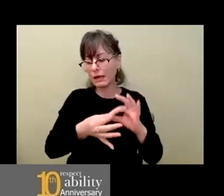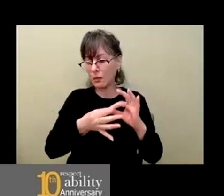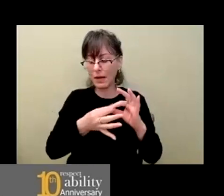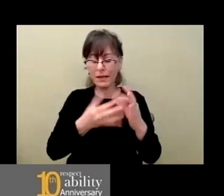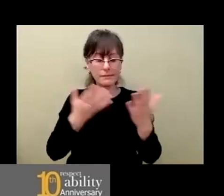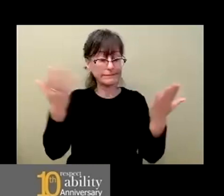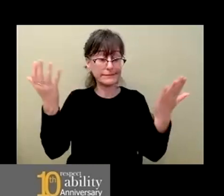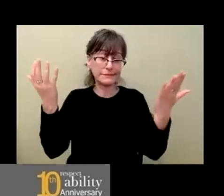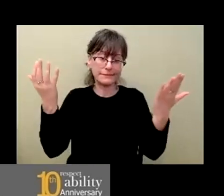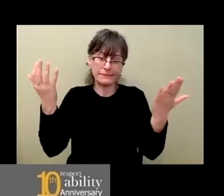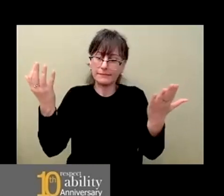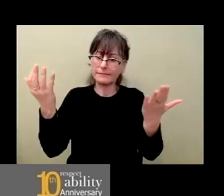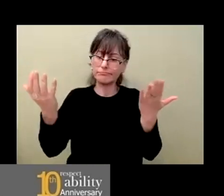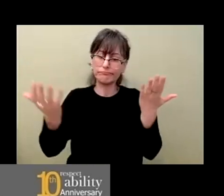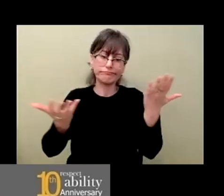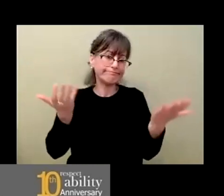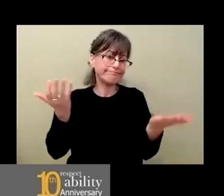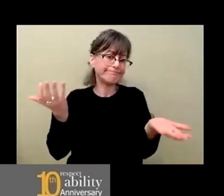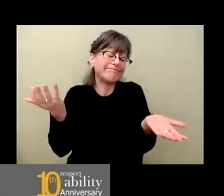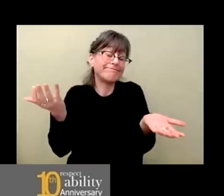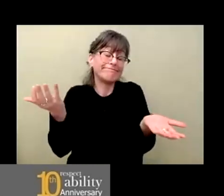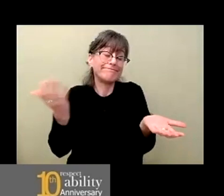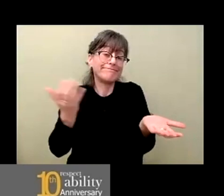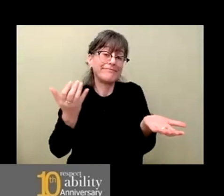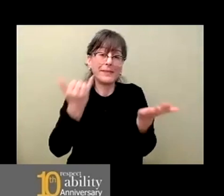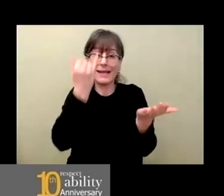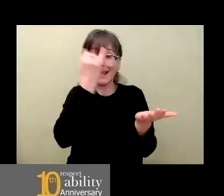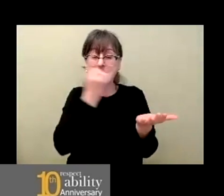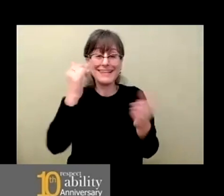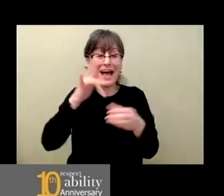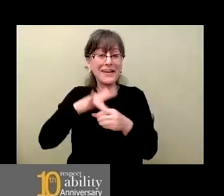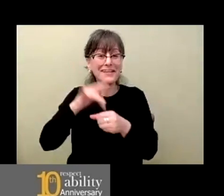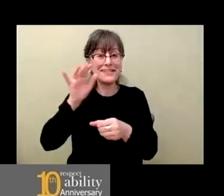I don't know, Italian soda making.